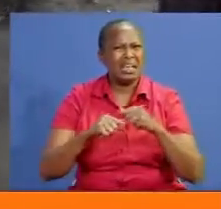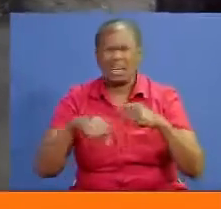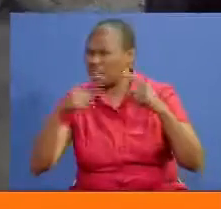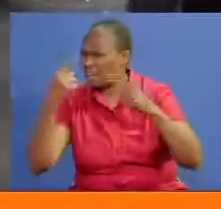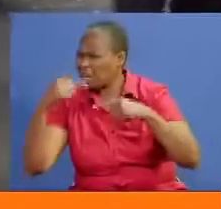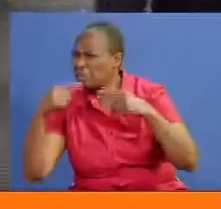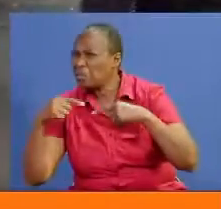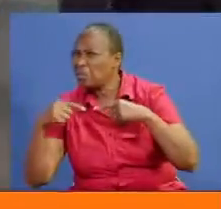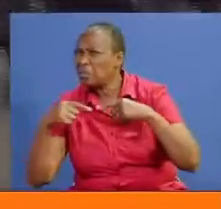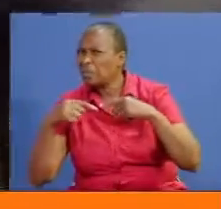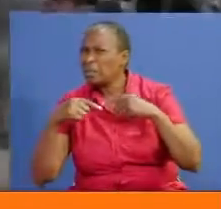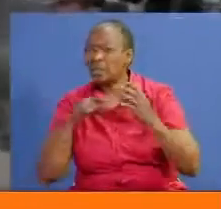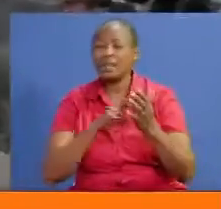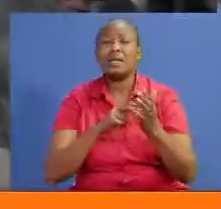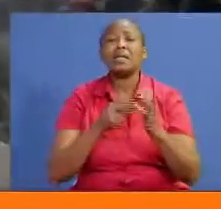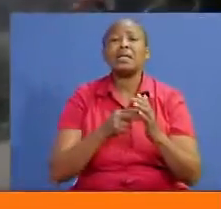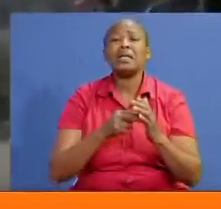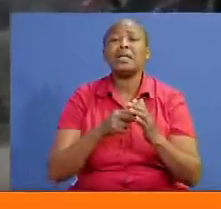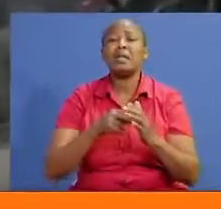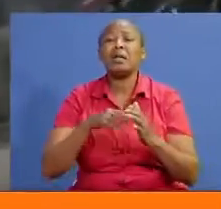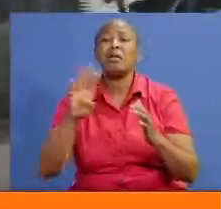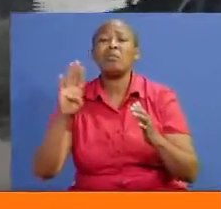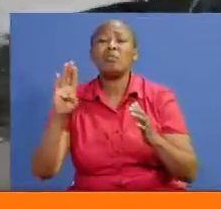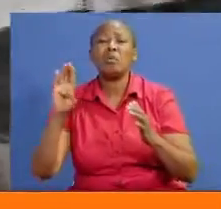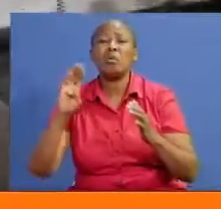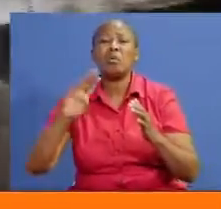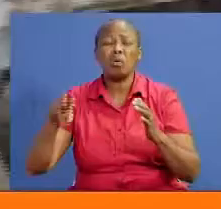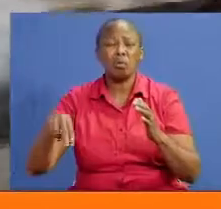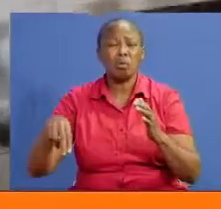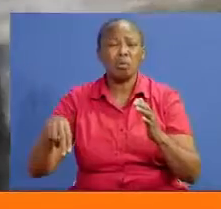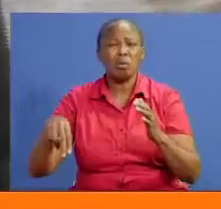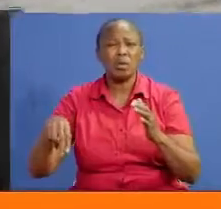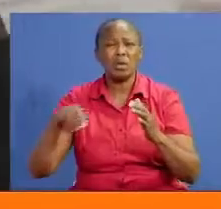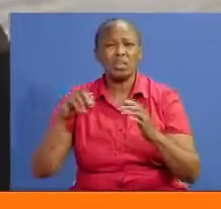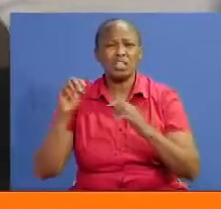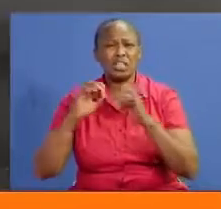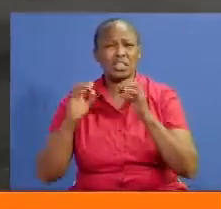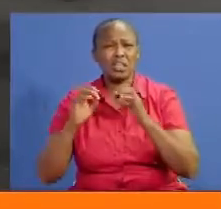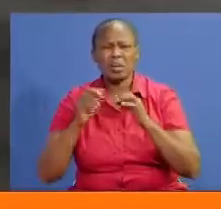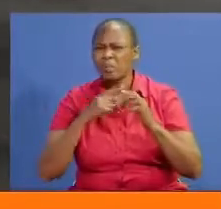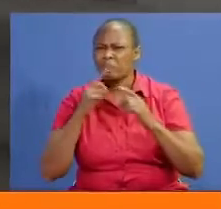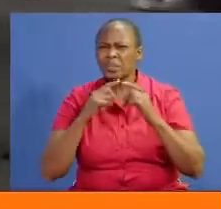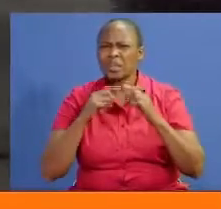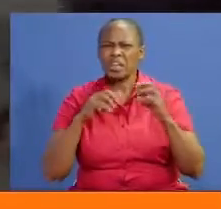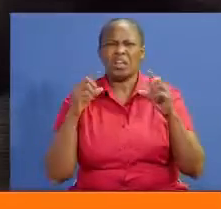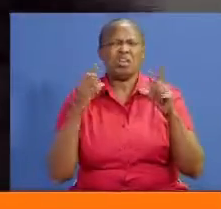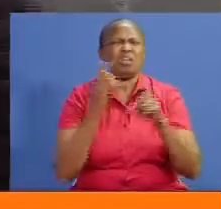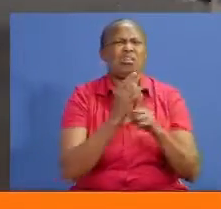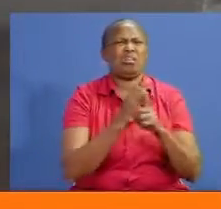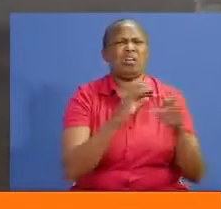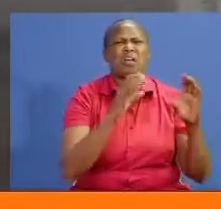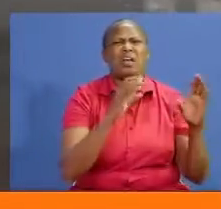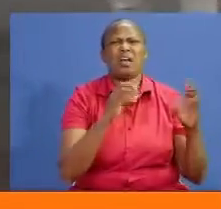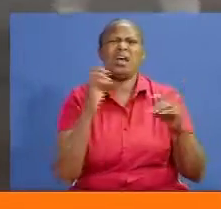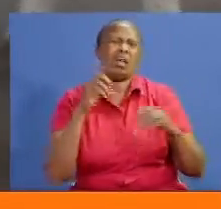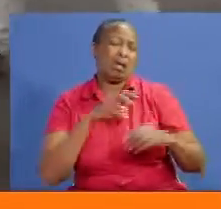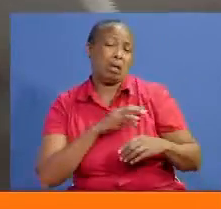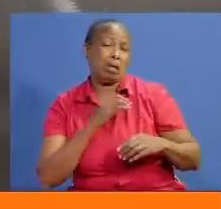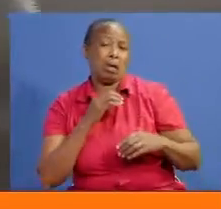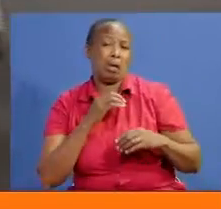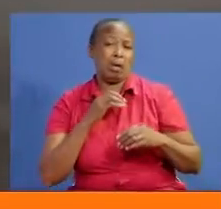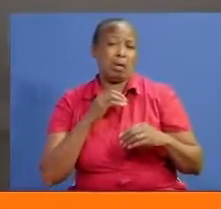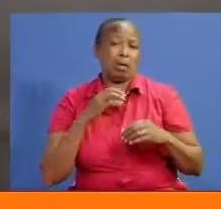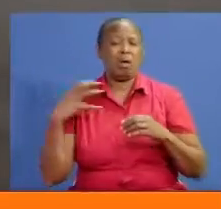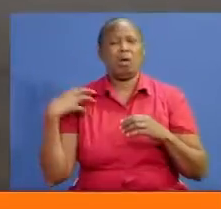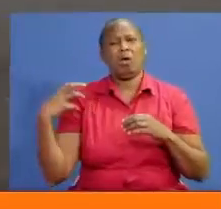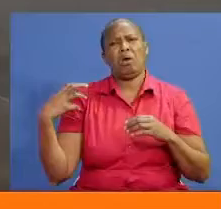billion shillings. Gachagua, however, denied the claim, saying that he was acting as a trustee of several companies listed as beneficiaries of his wealth, and that